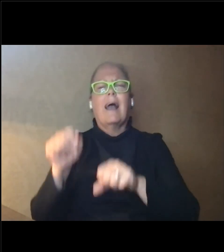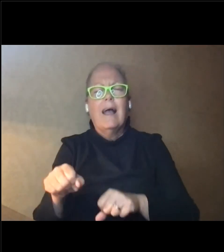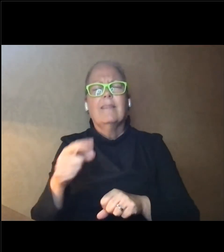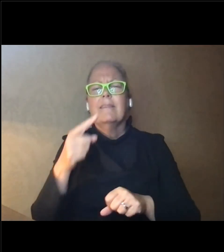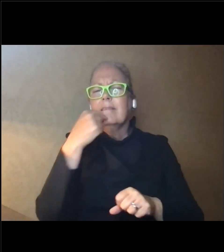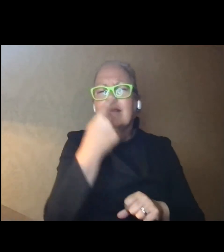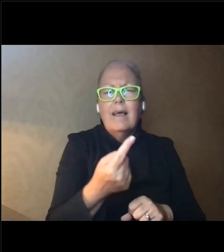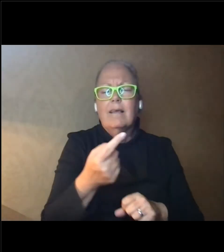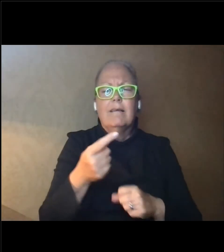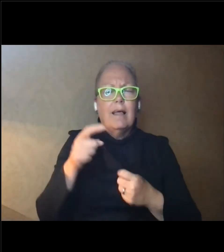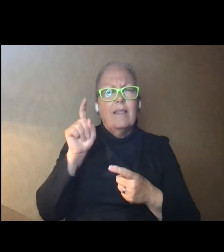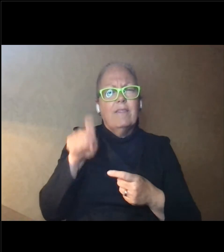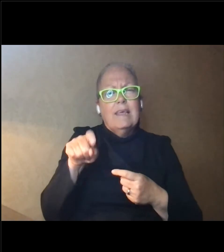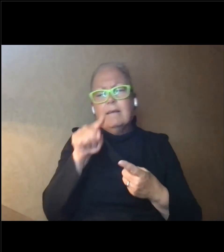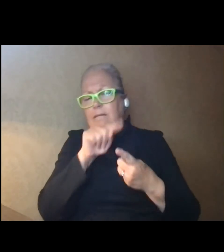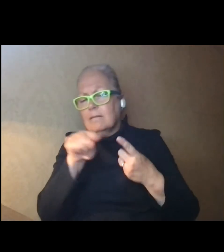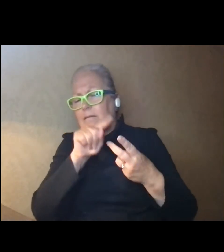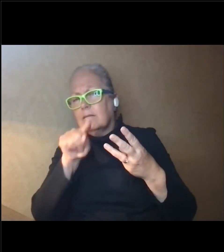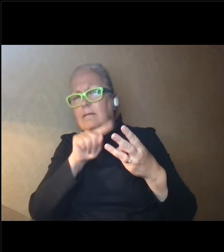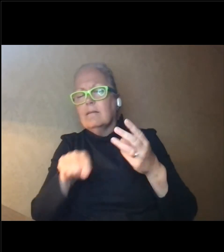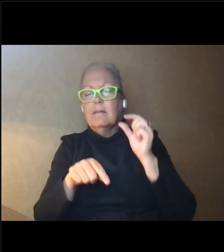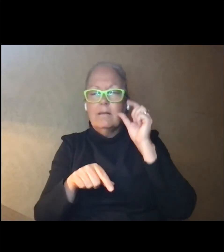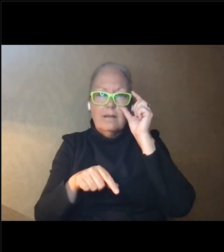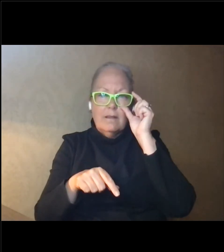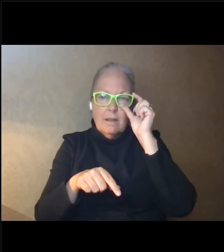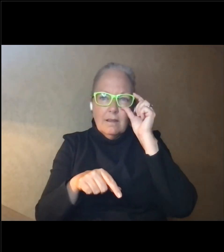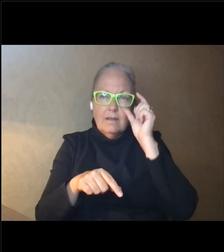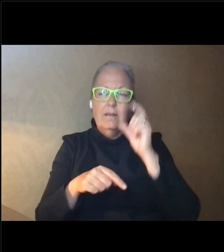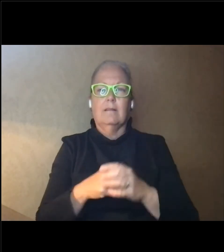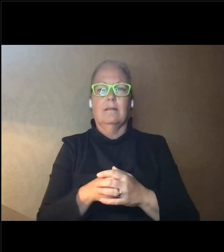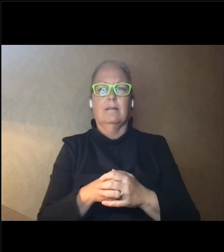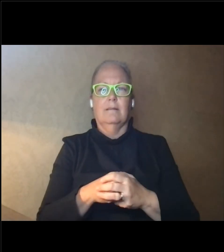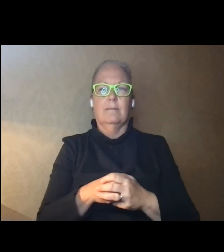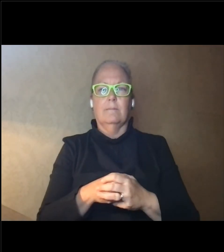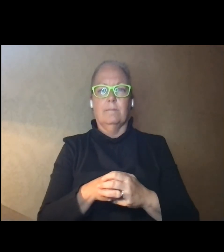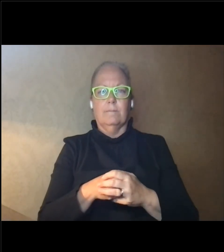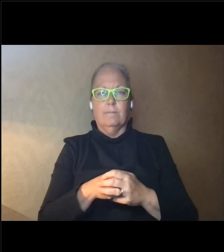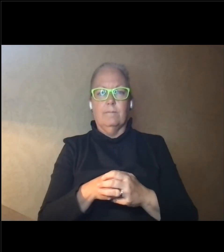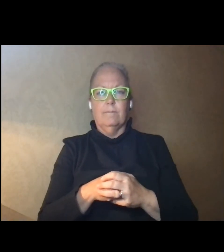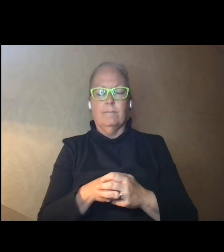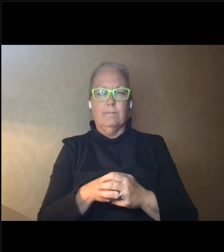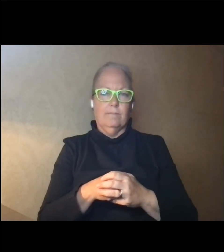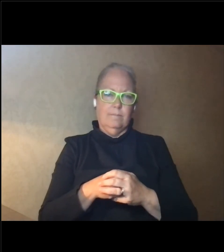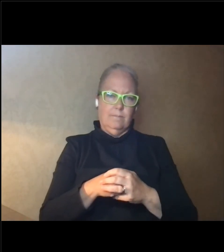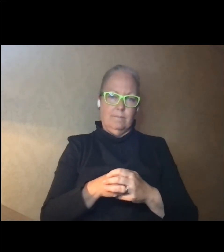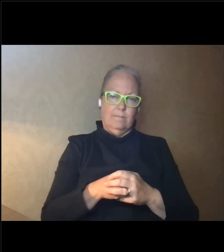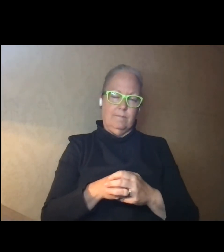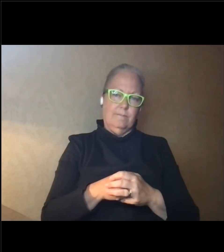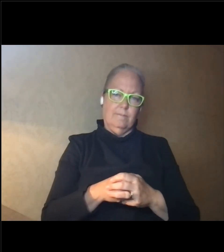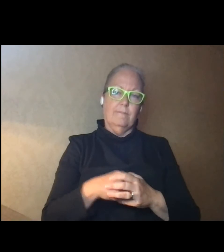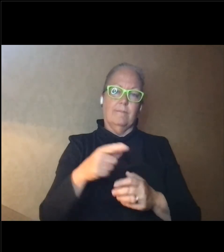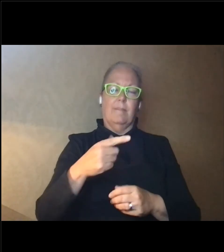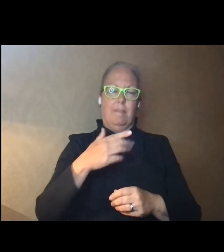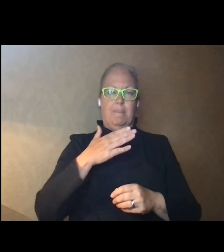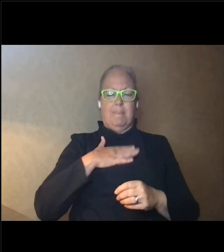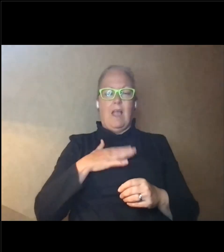needs, and that they can be reached, and our activities can be adjusted,